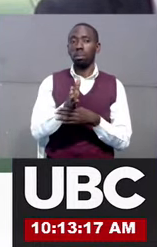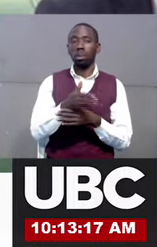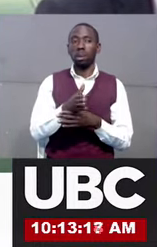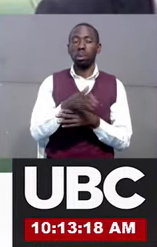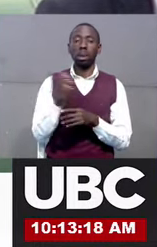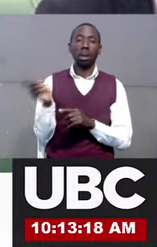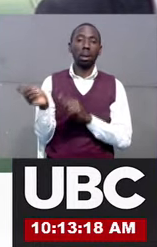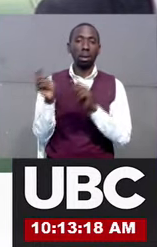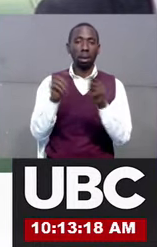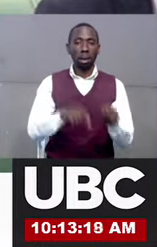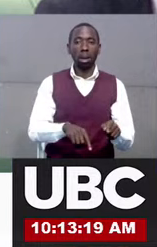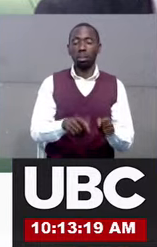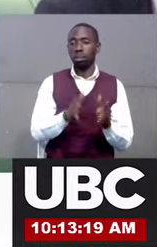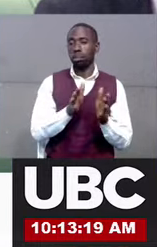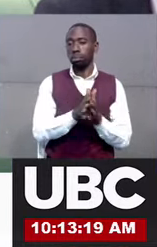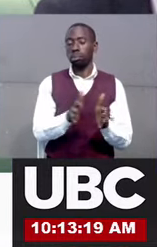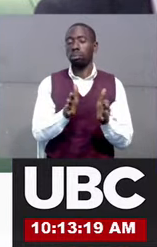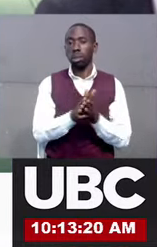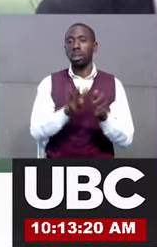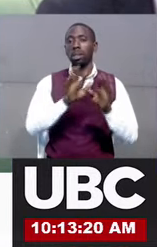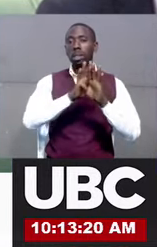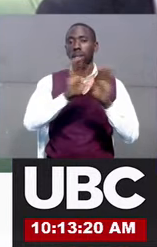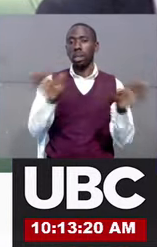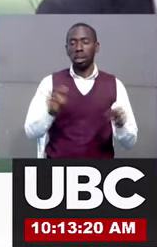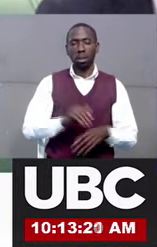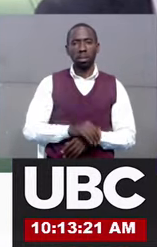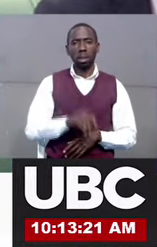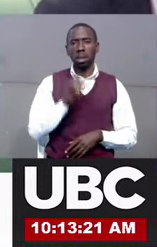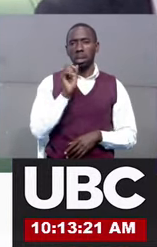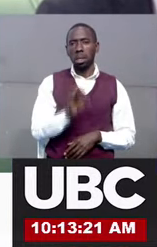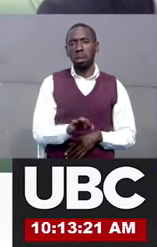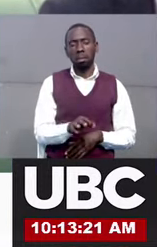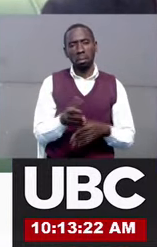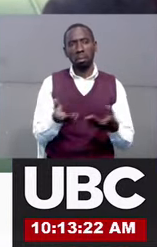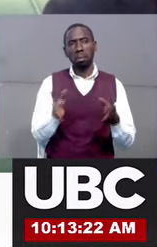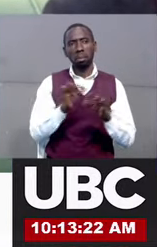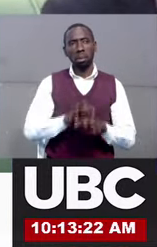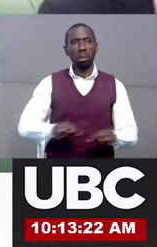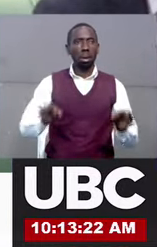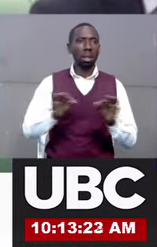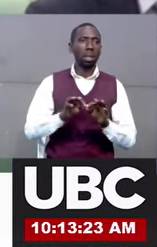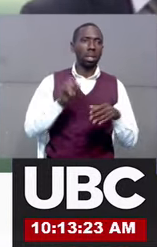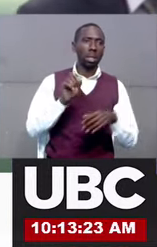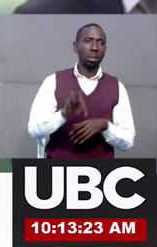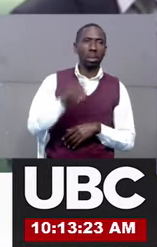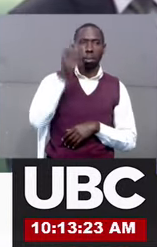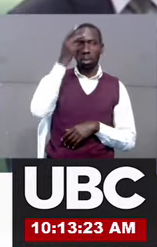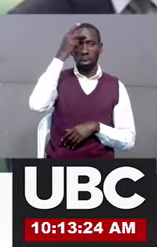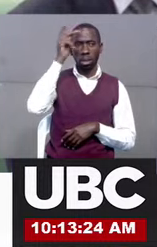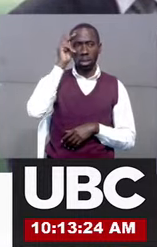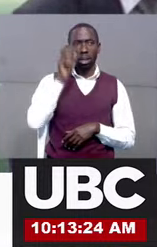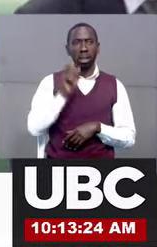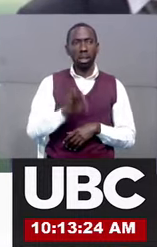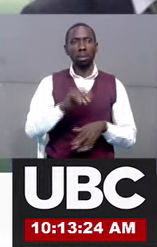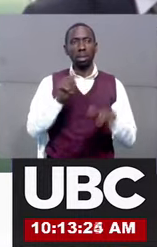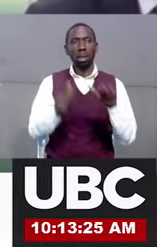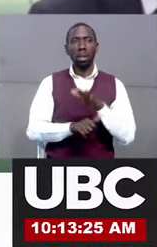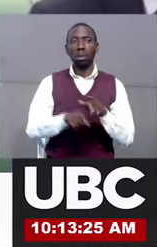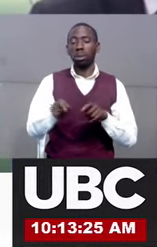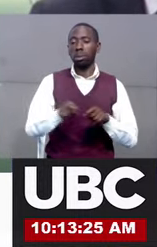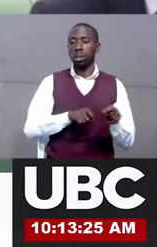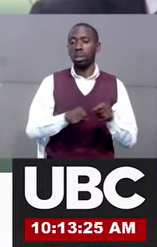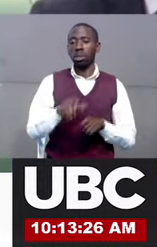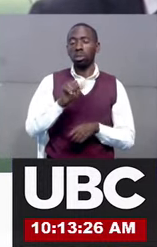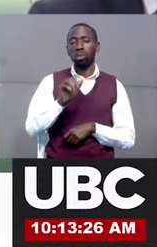in and give clarity and explain if it is relevant, if it is a policy, if it is under regulation, so that